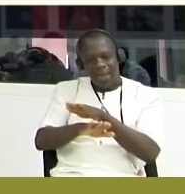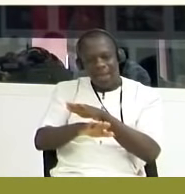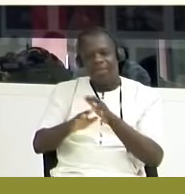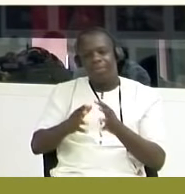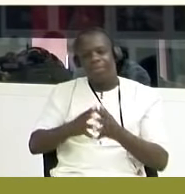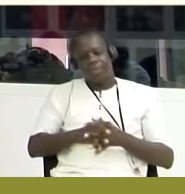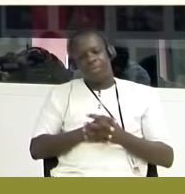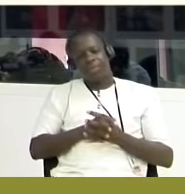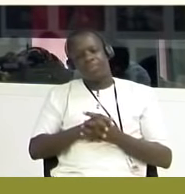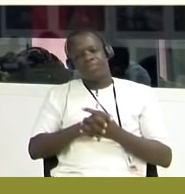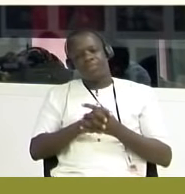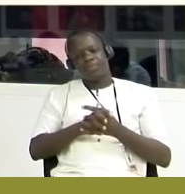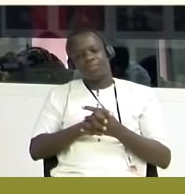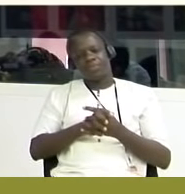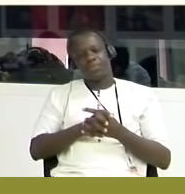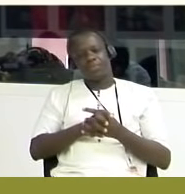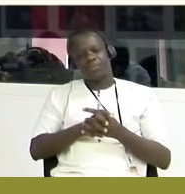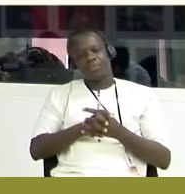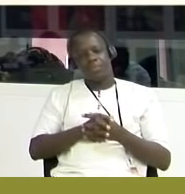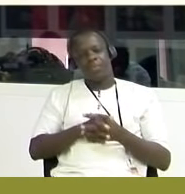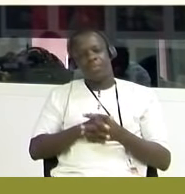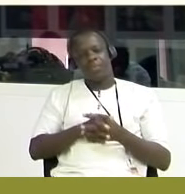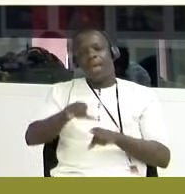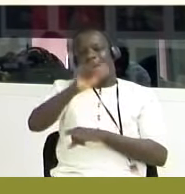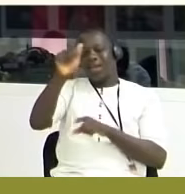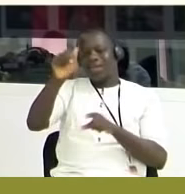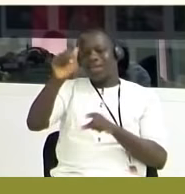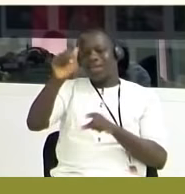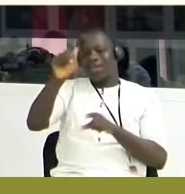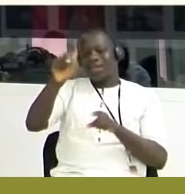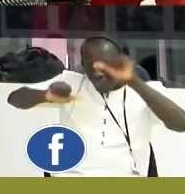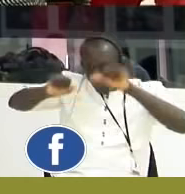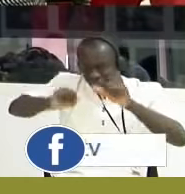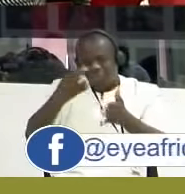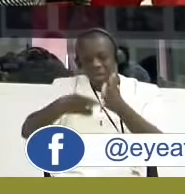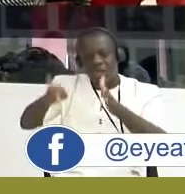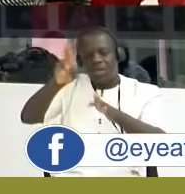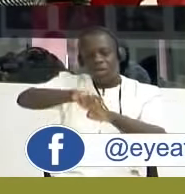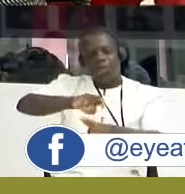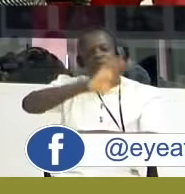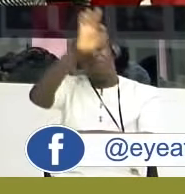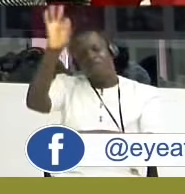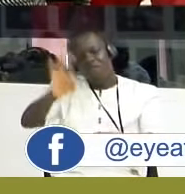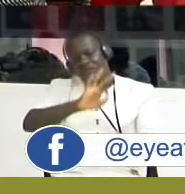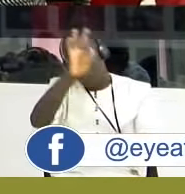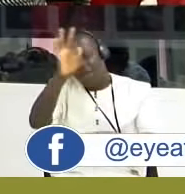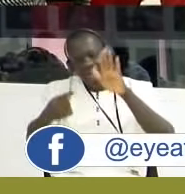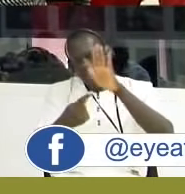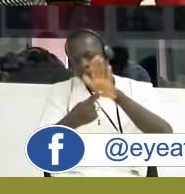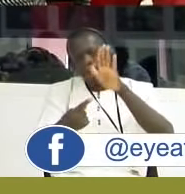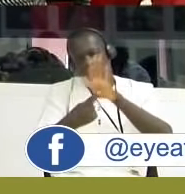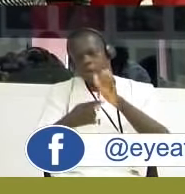And the post-mortem report is a very important document for the file docket.